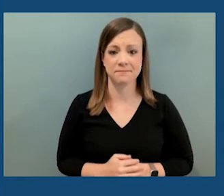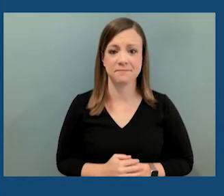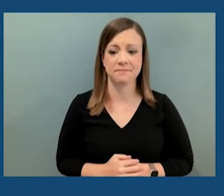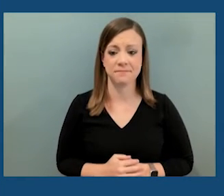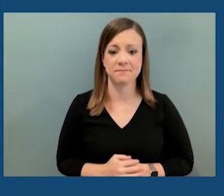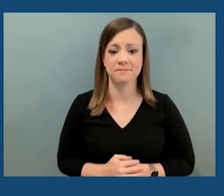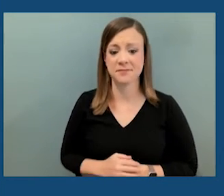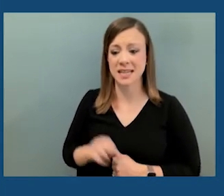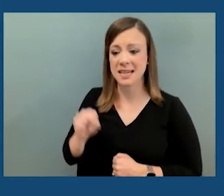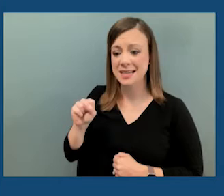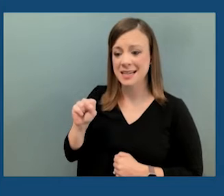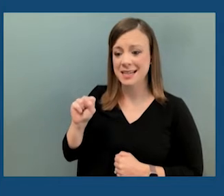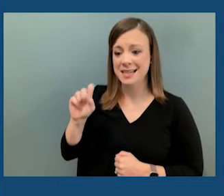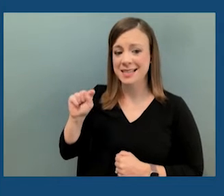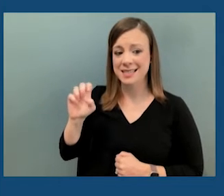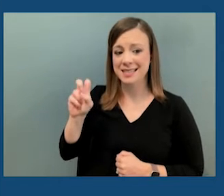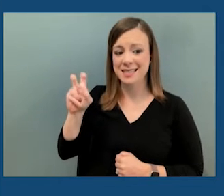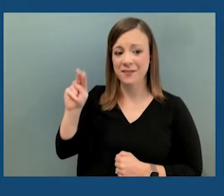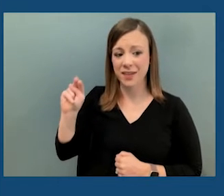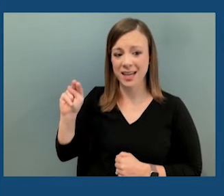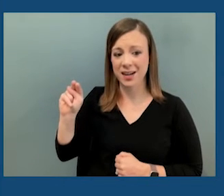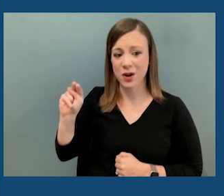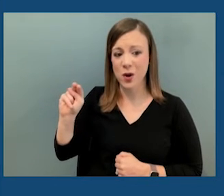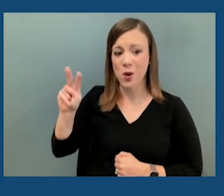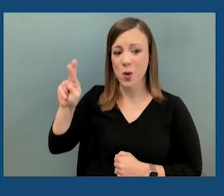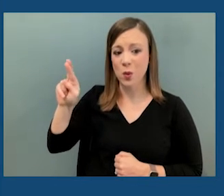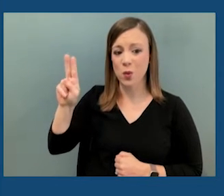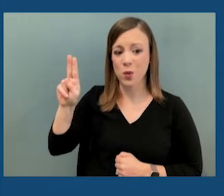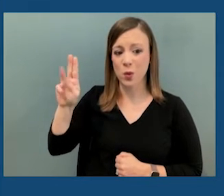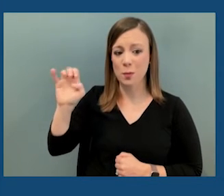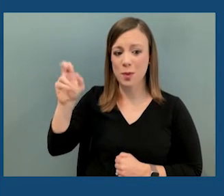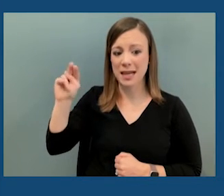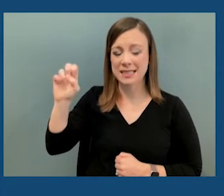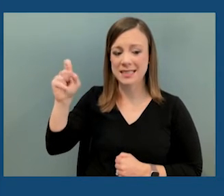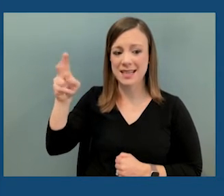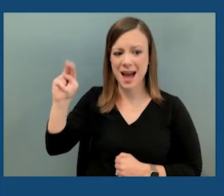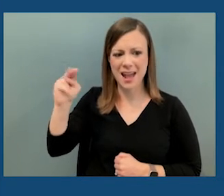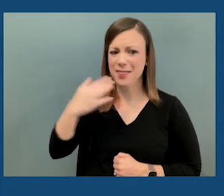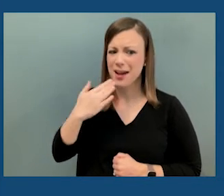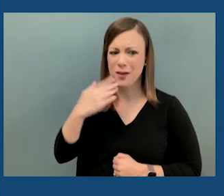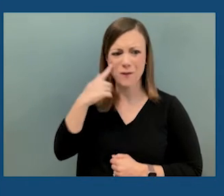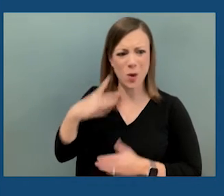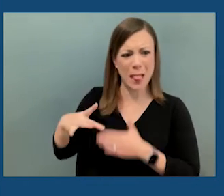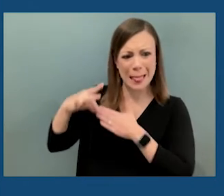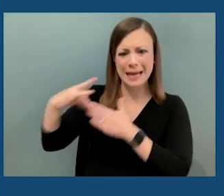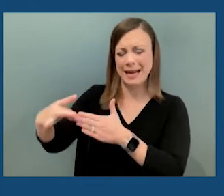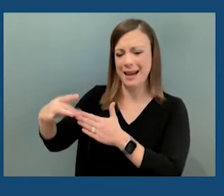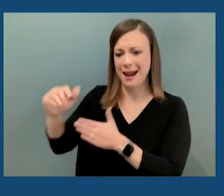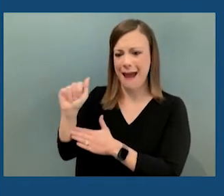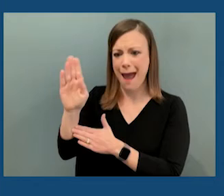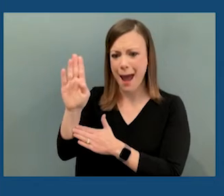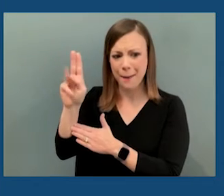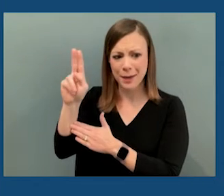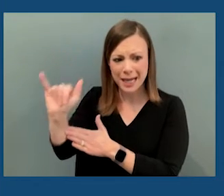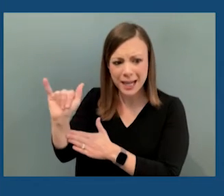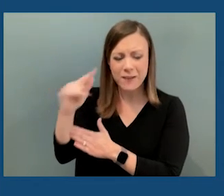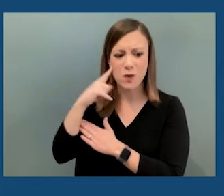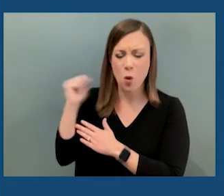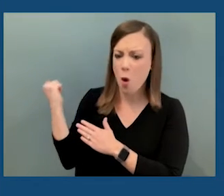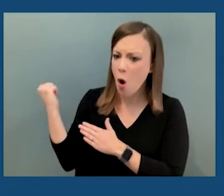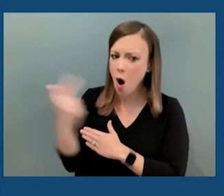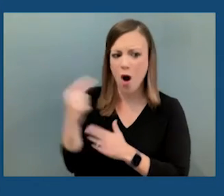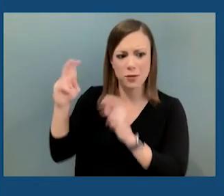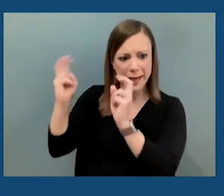Stephen Rubenstein, I want to thank you for propelling ABNY at the forefront of all issues and policies that are critical to this